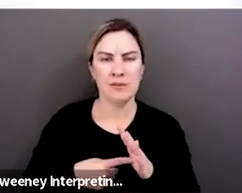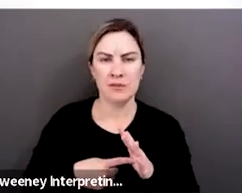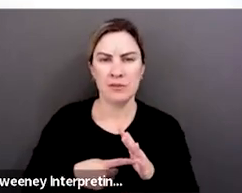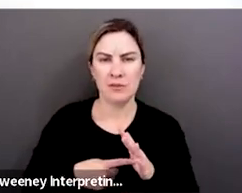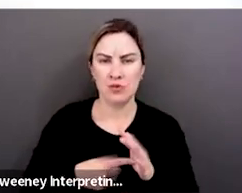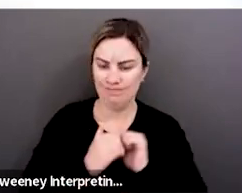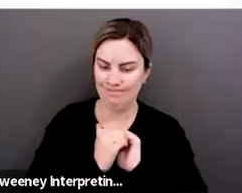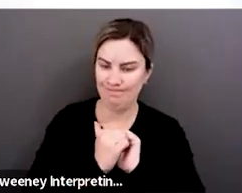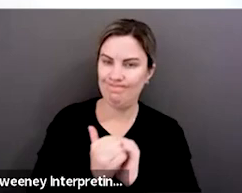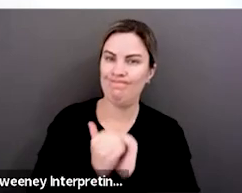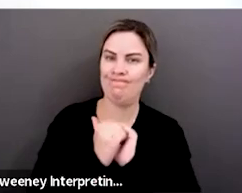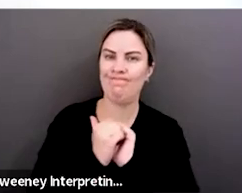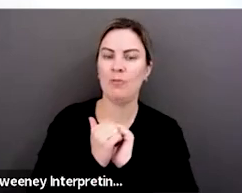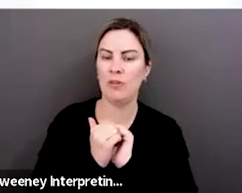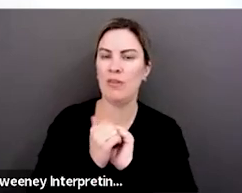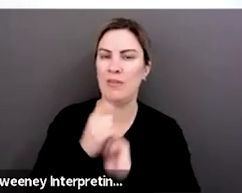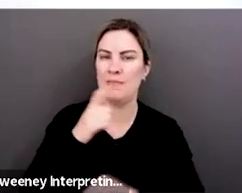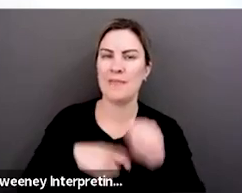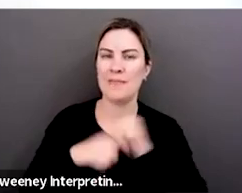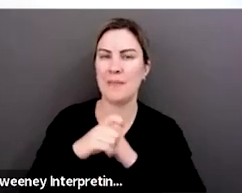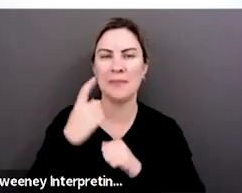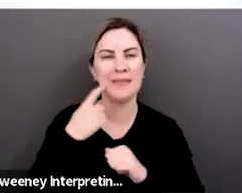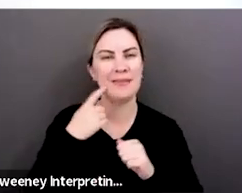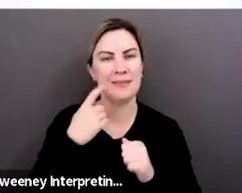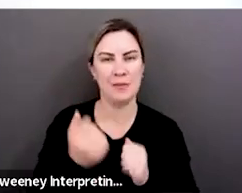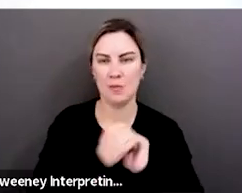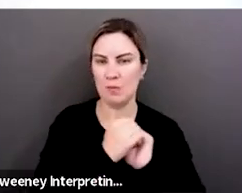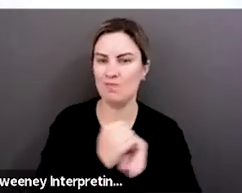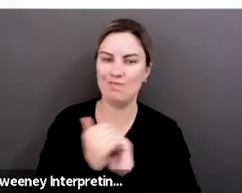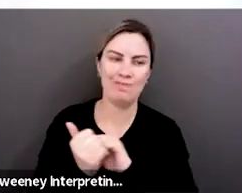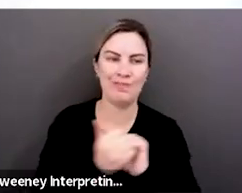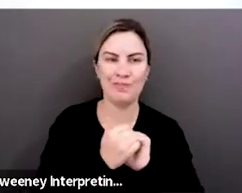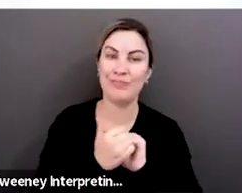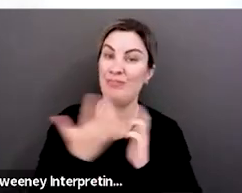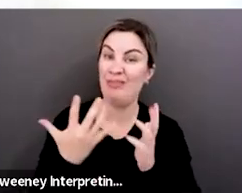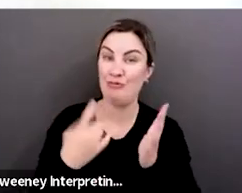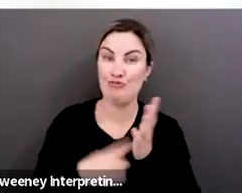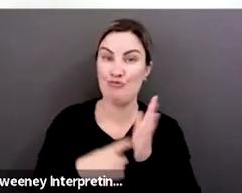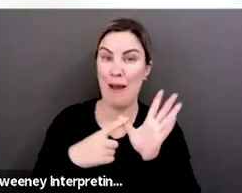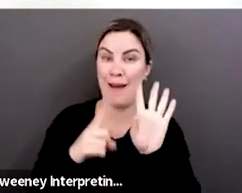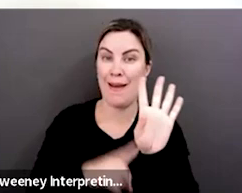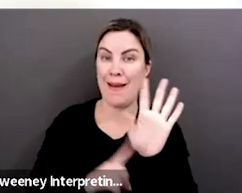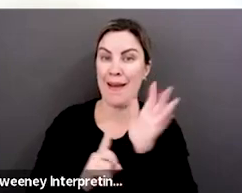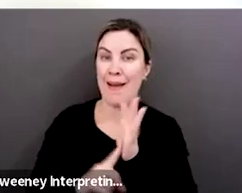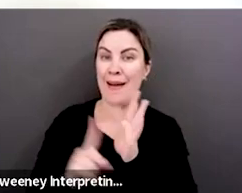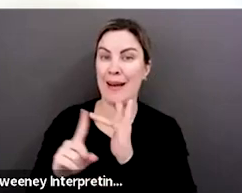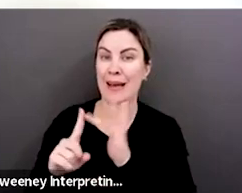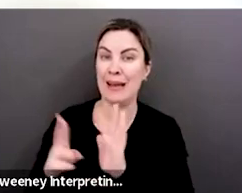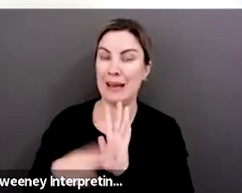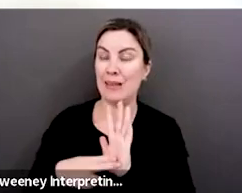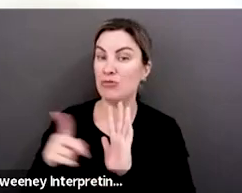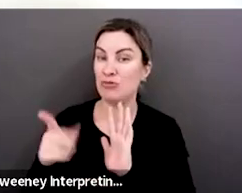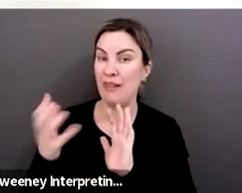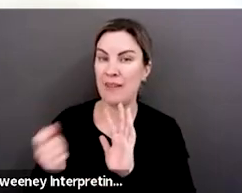collective action to happen. So Raylene is part of a local peer-led can-do community that we host here through